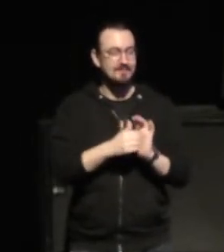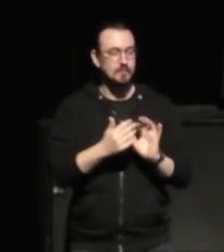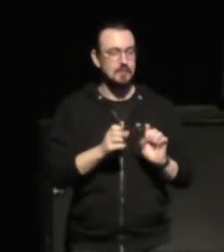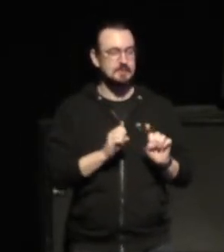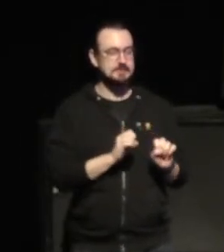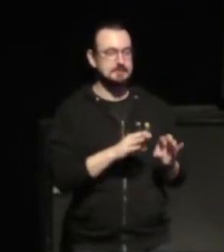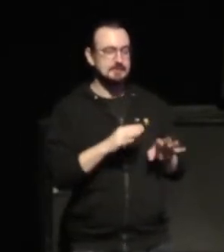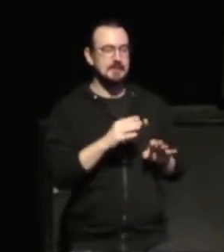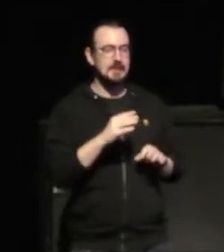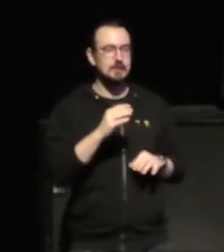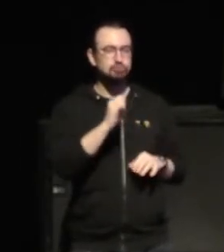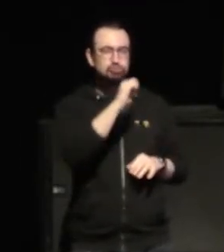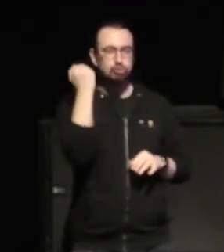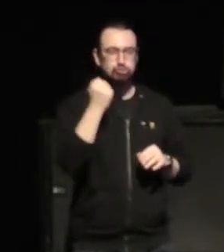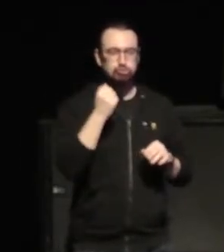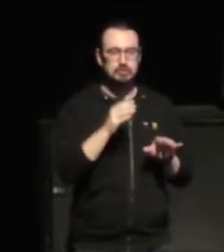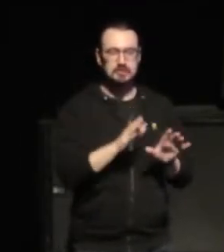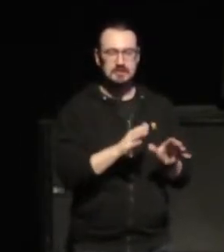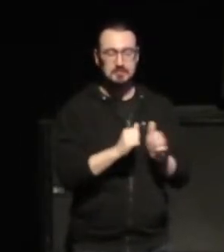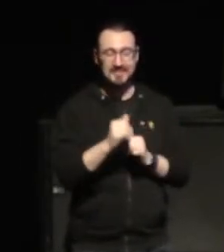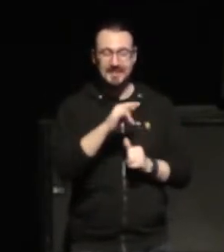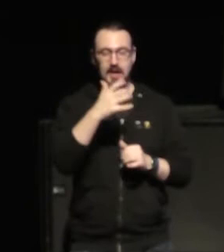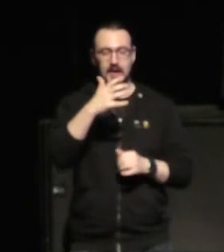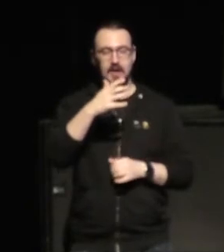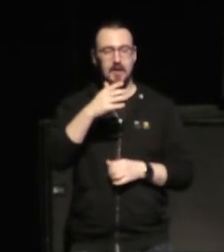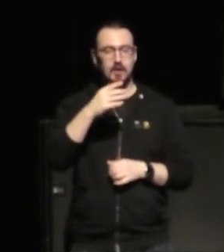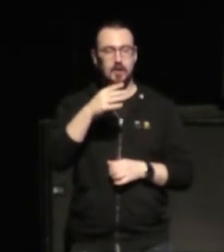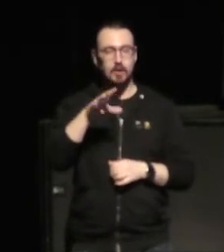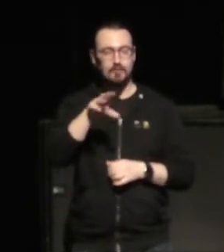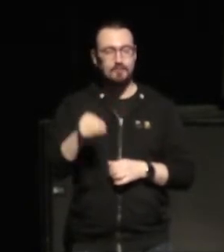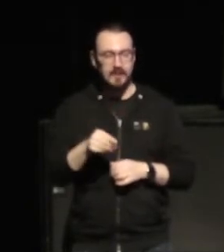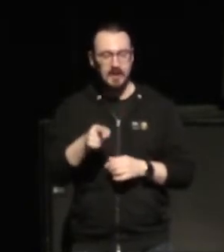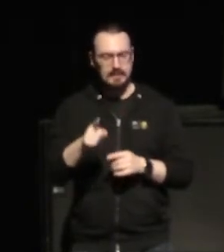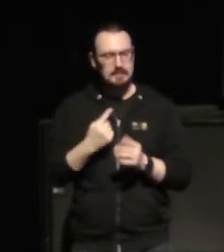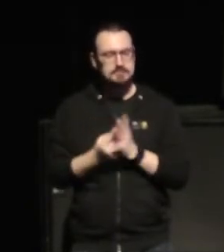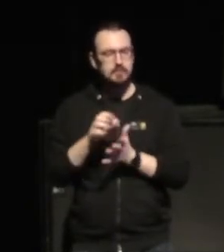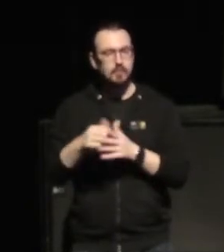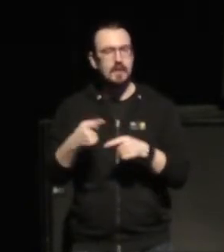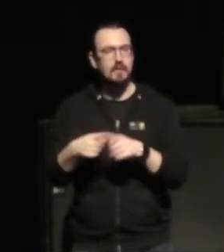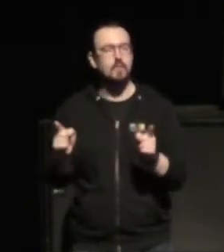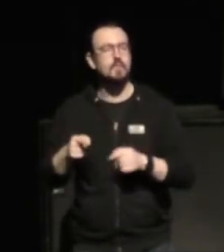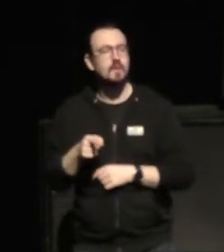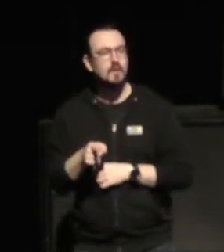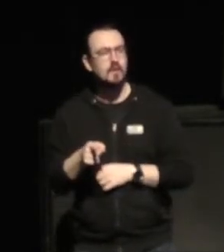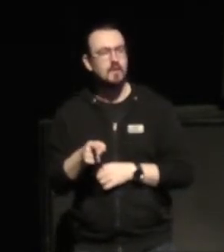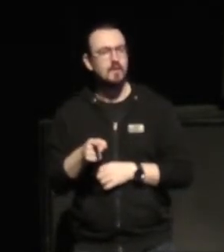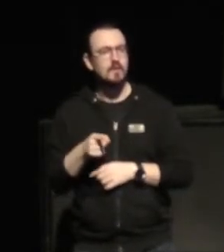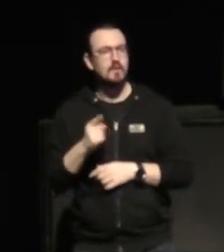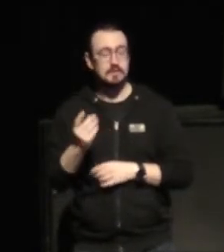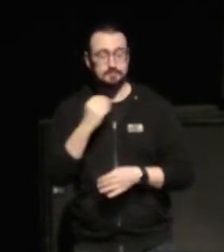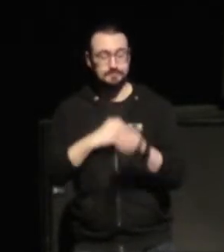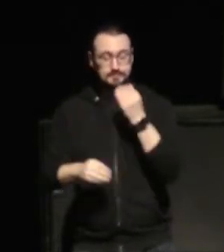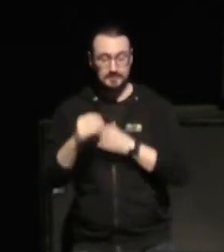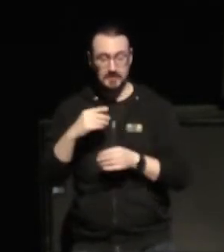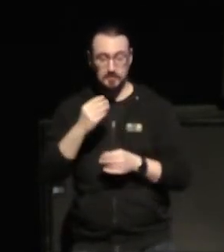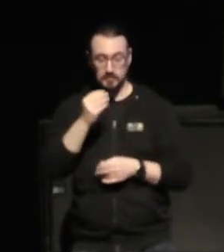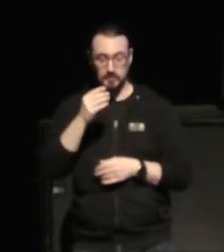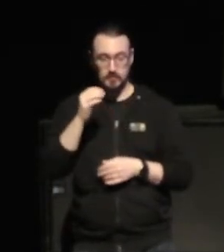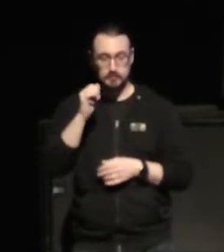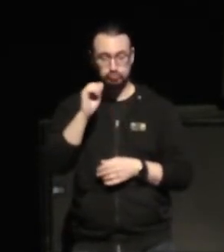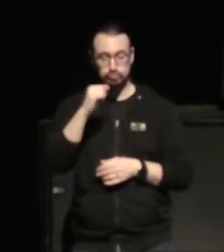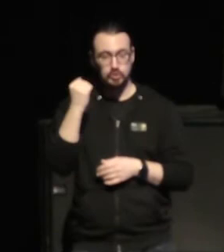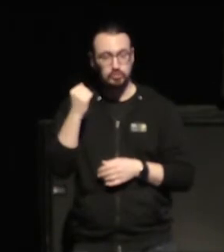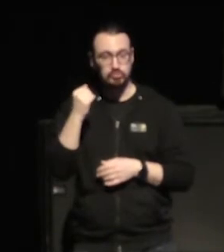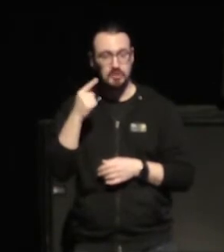from animal-sourced foods. On the African continent, the situation is different. There, the intake of animal-sourced foods